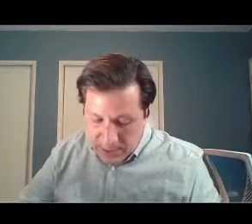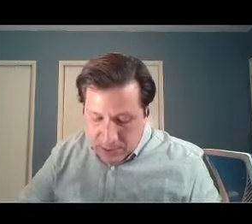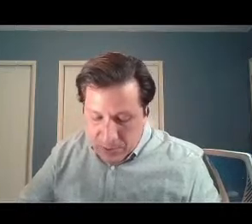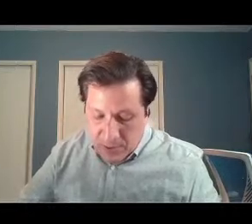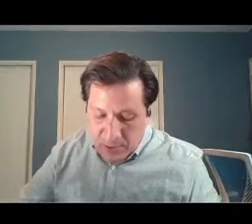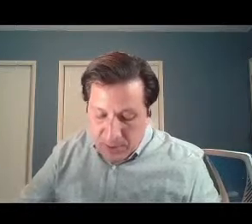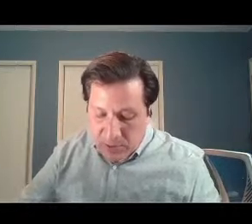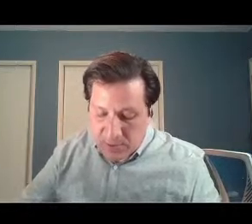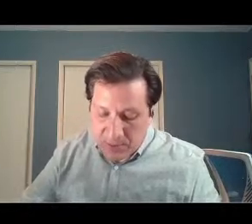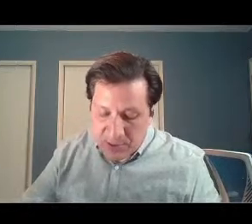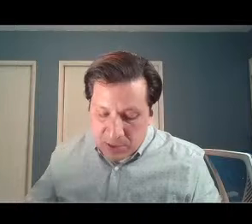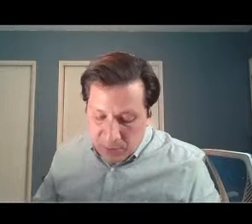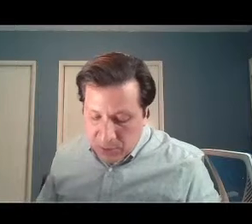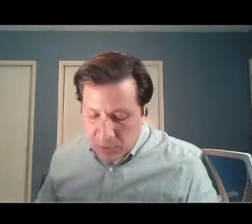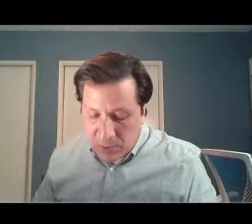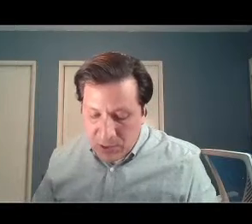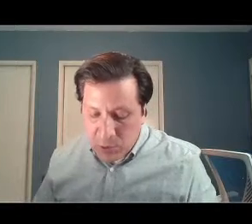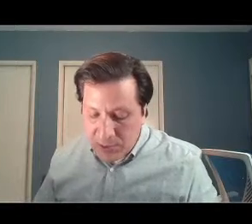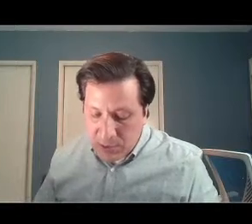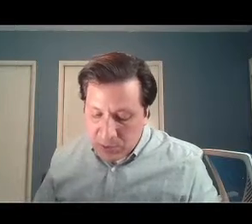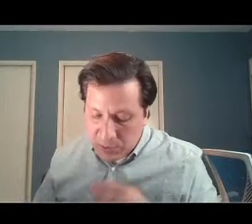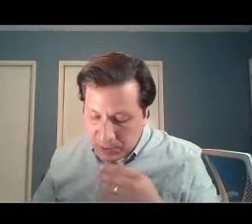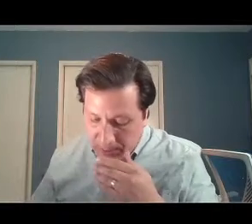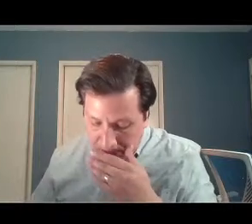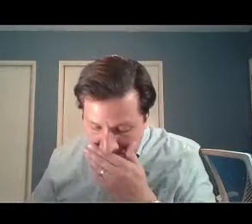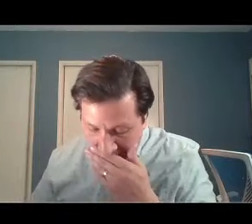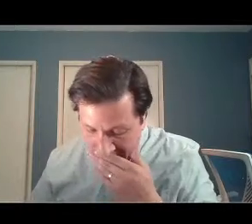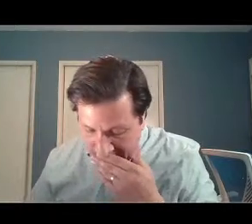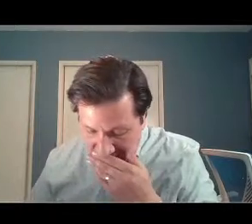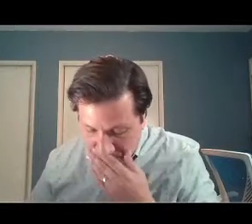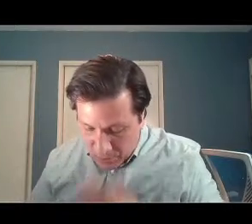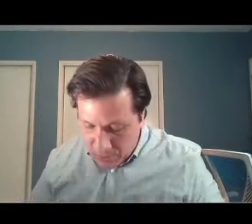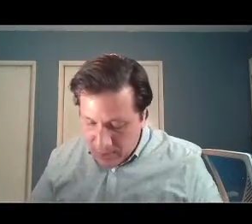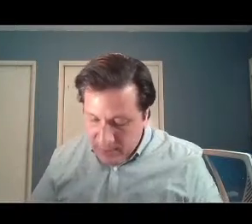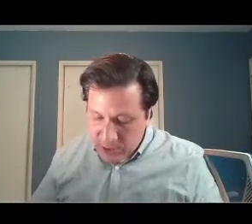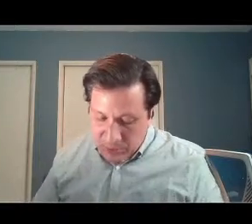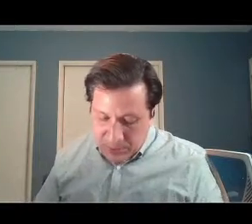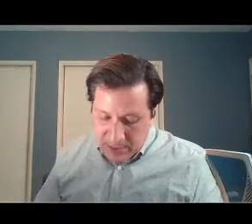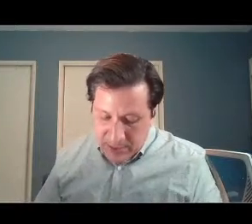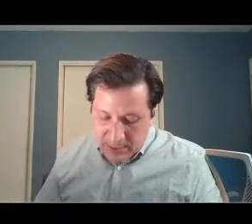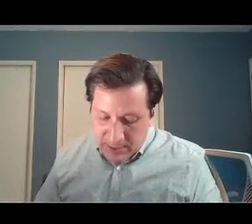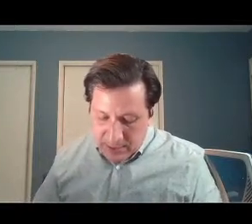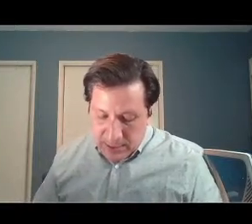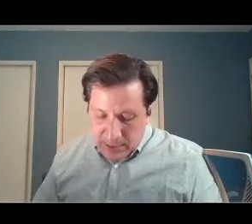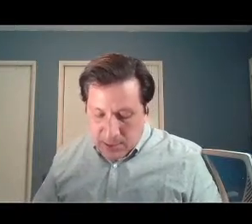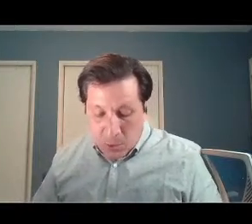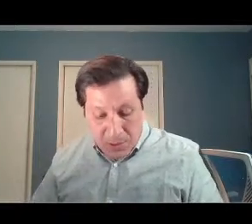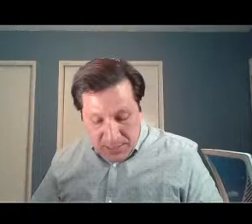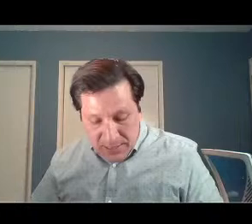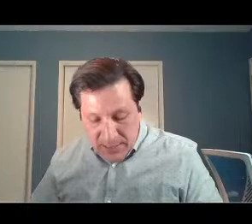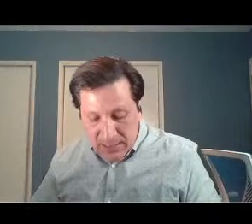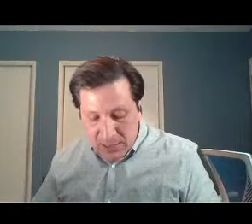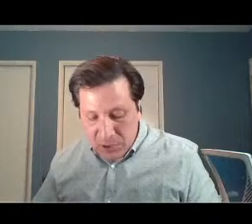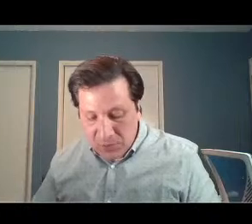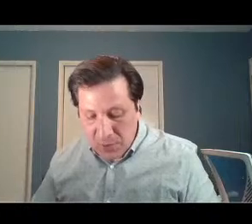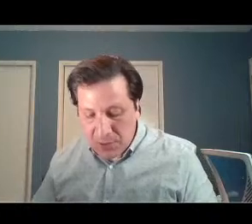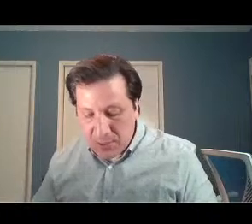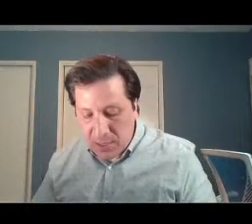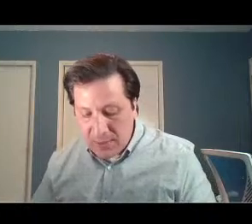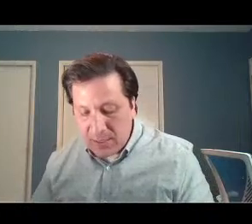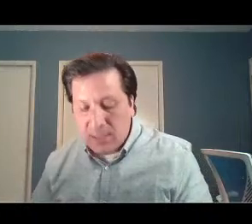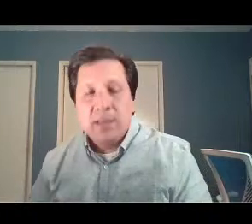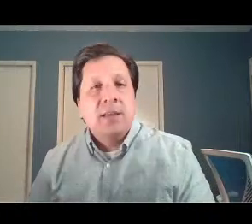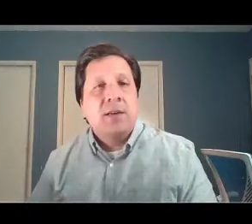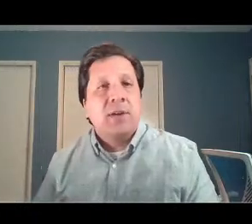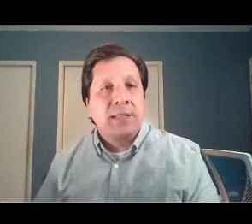reassigned another administrative position for the 2122 school year the board directed the superintendent or his designity to serve